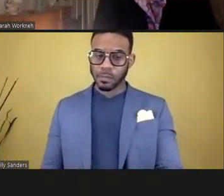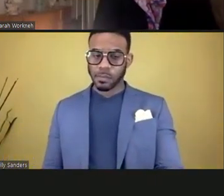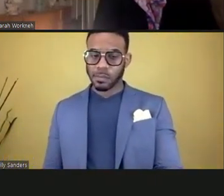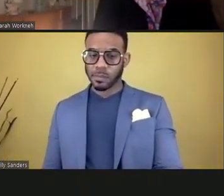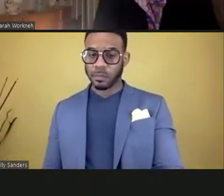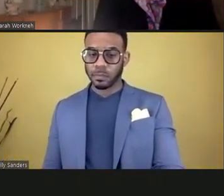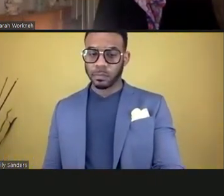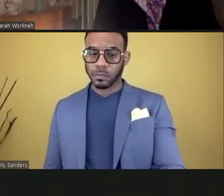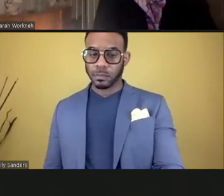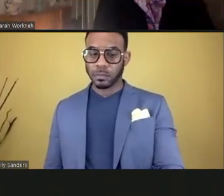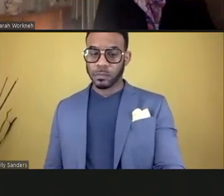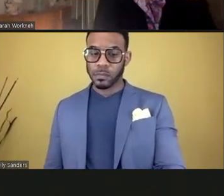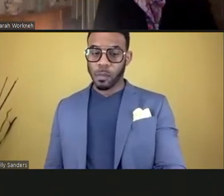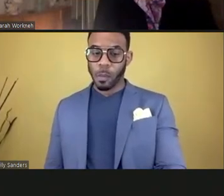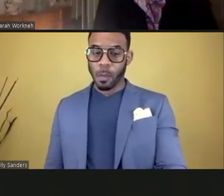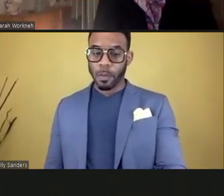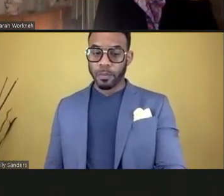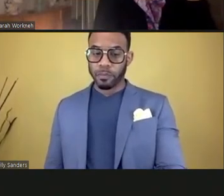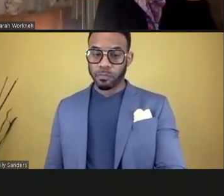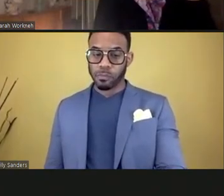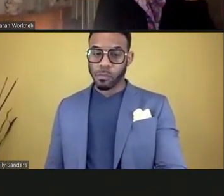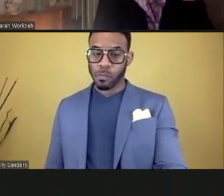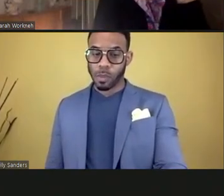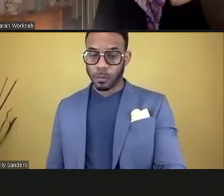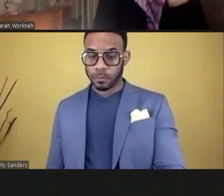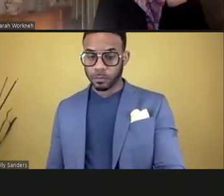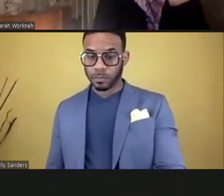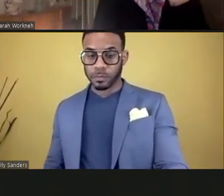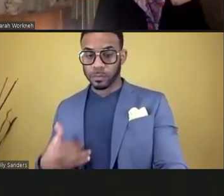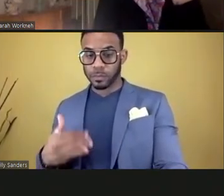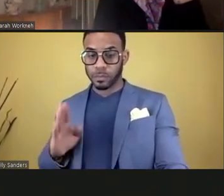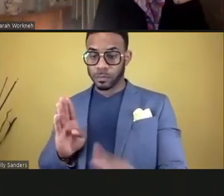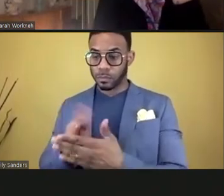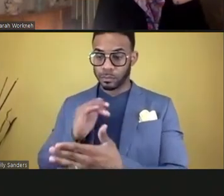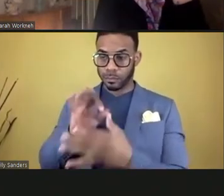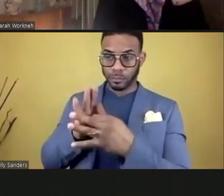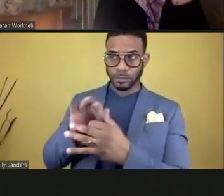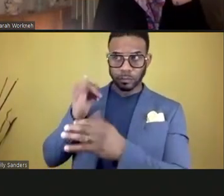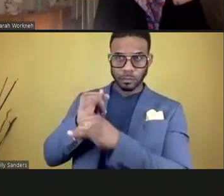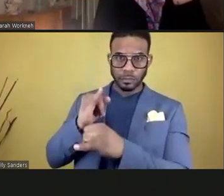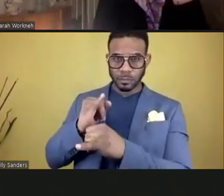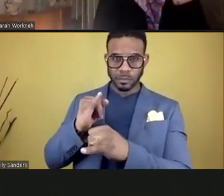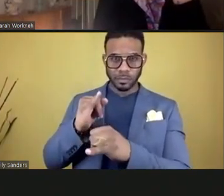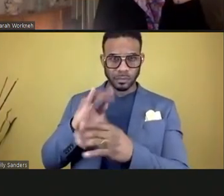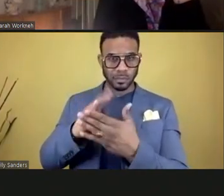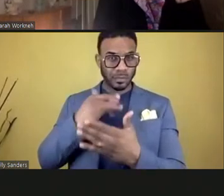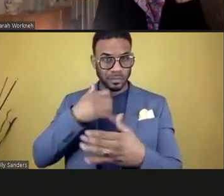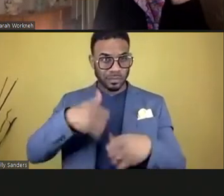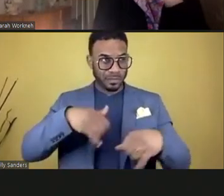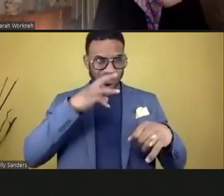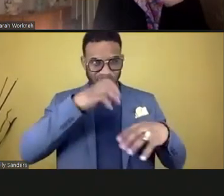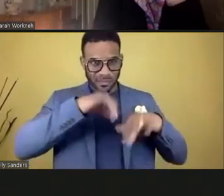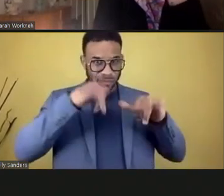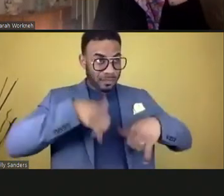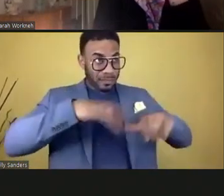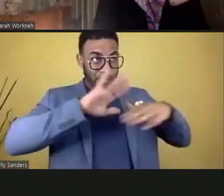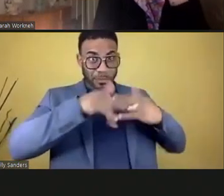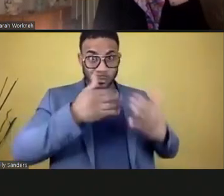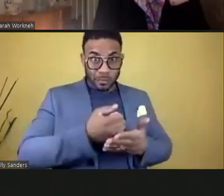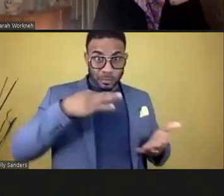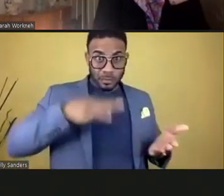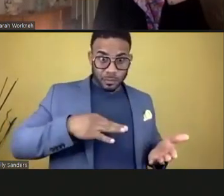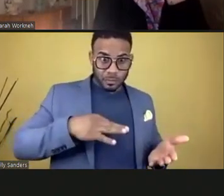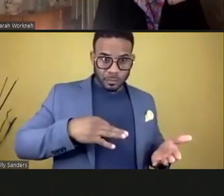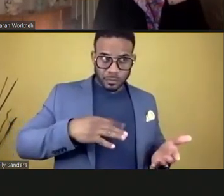and there was upper staff. And my budget isn't tied to our institutional budget. It's like this really weird system where if I gave up my whole salary,